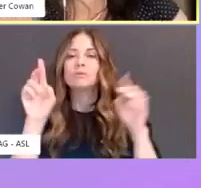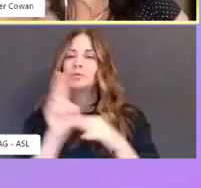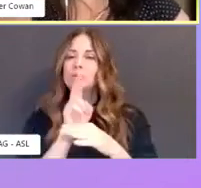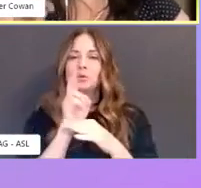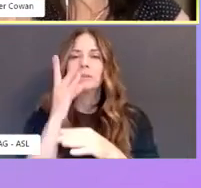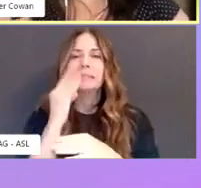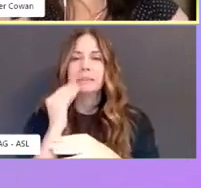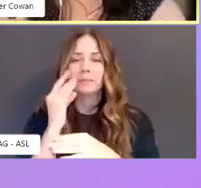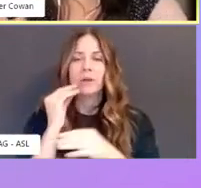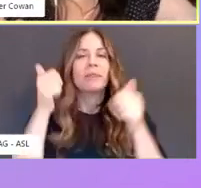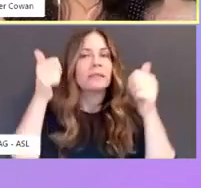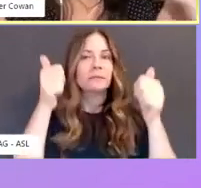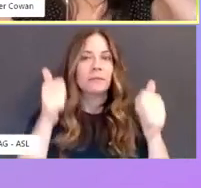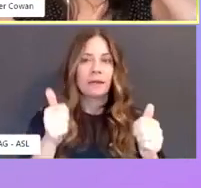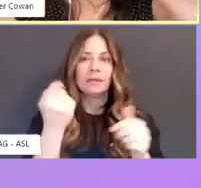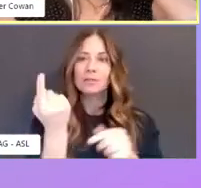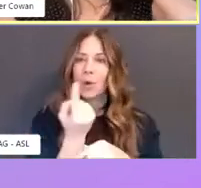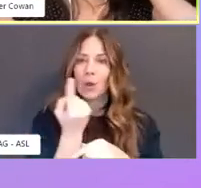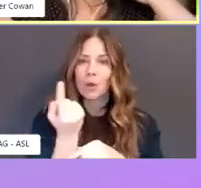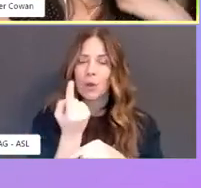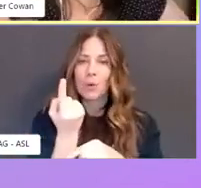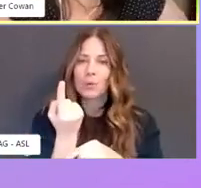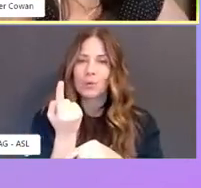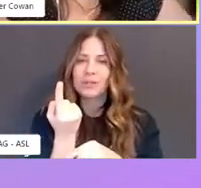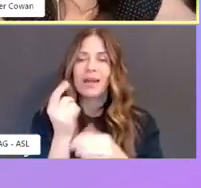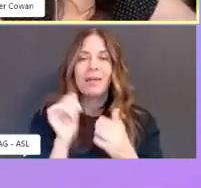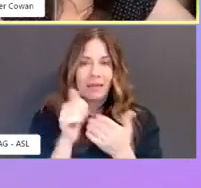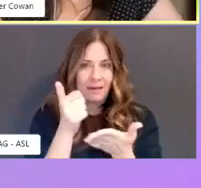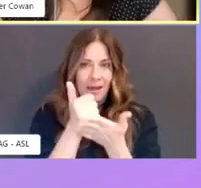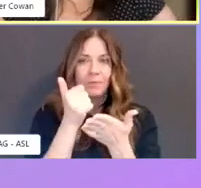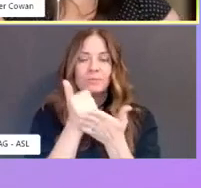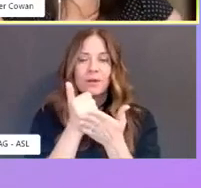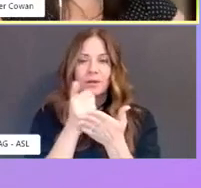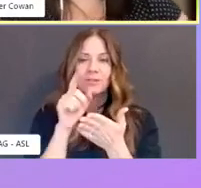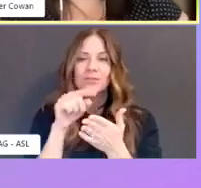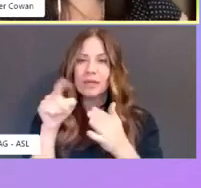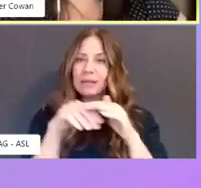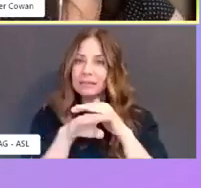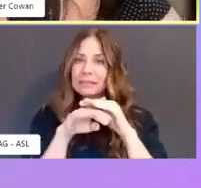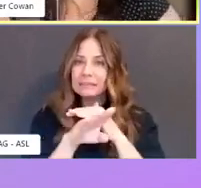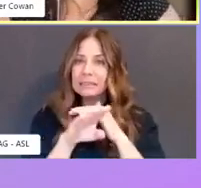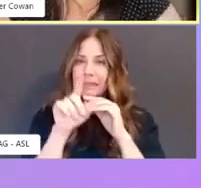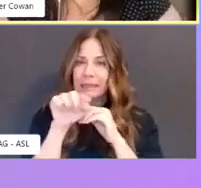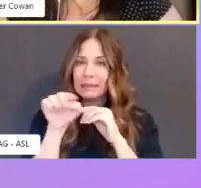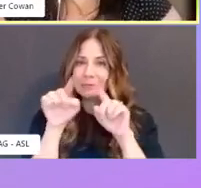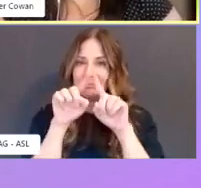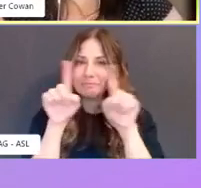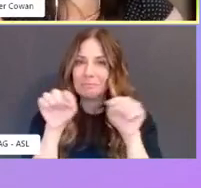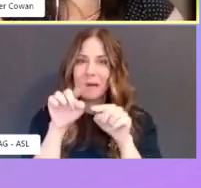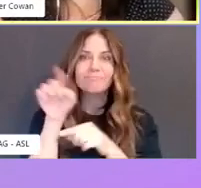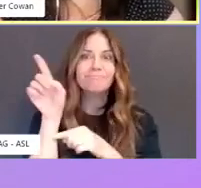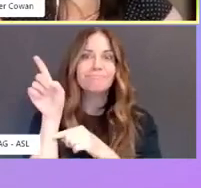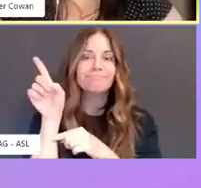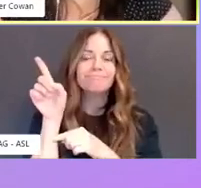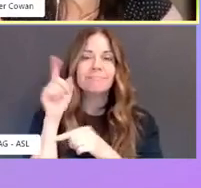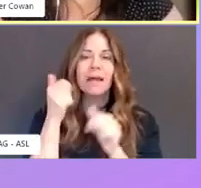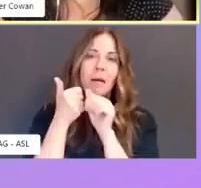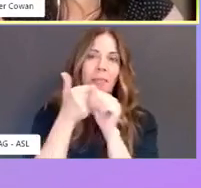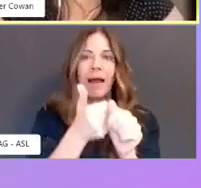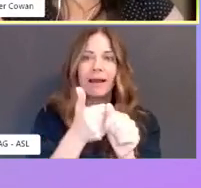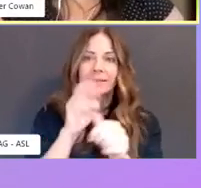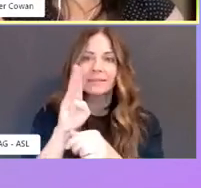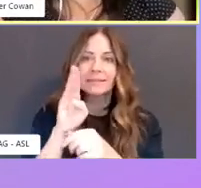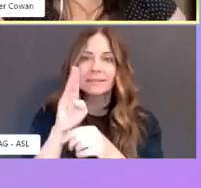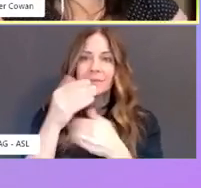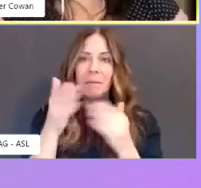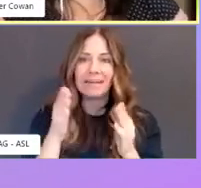experience. So the signage alone, right, that just helps us check the accessibility box or the compliance box,